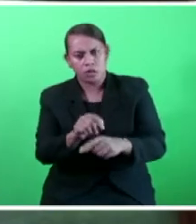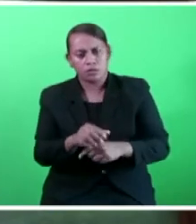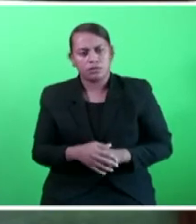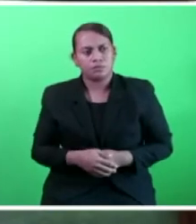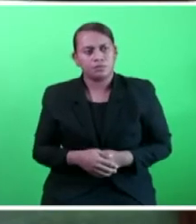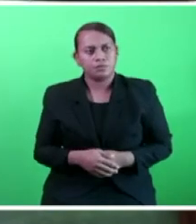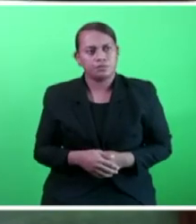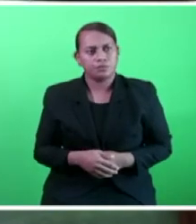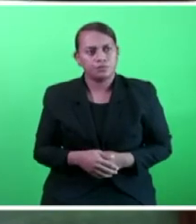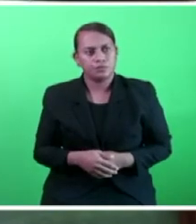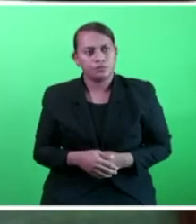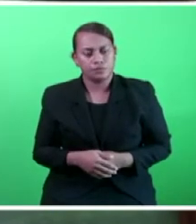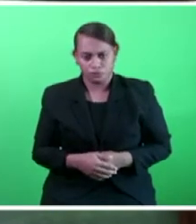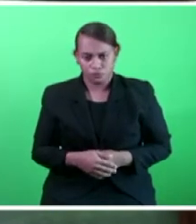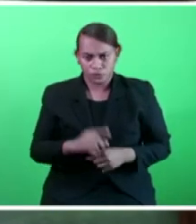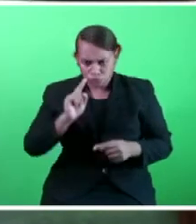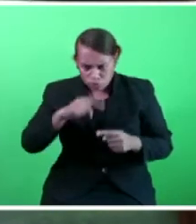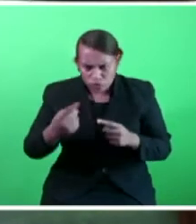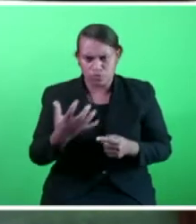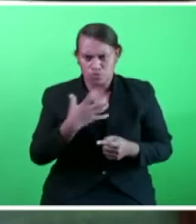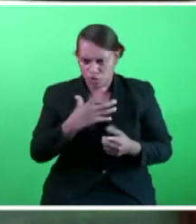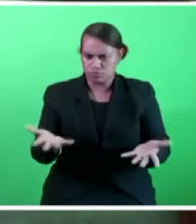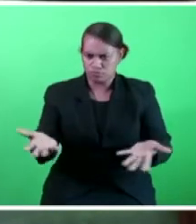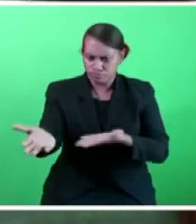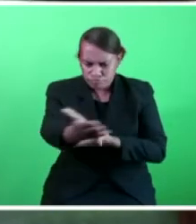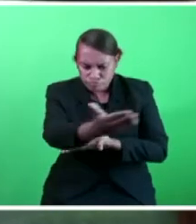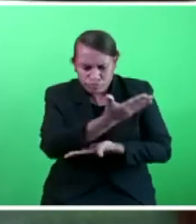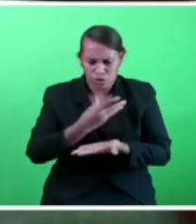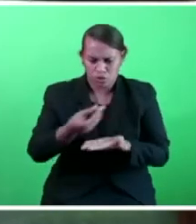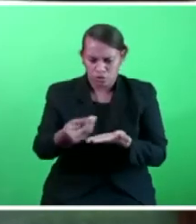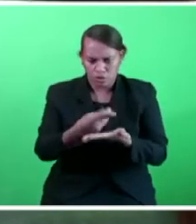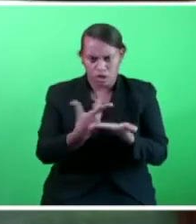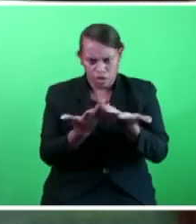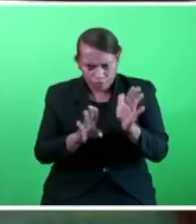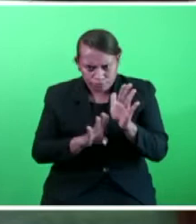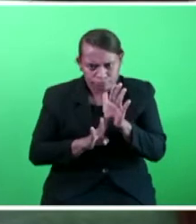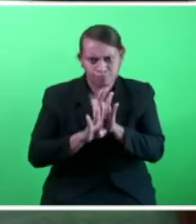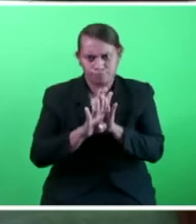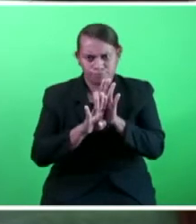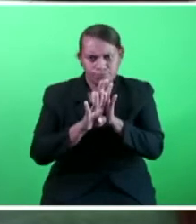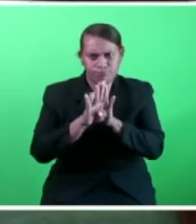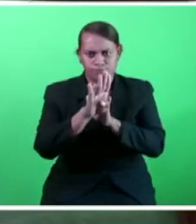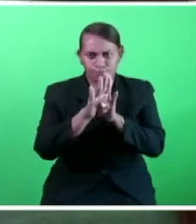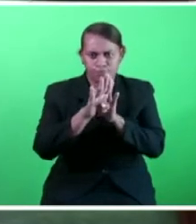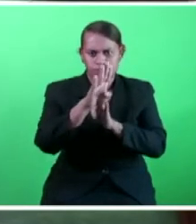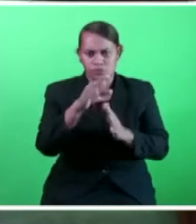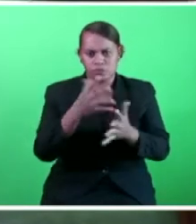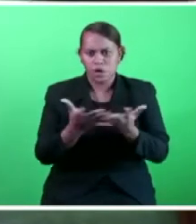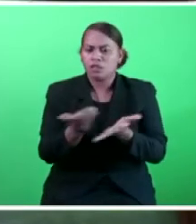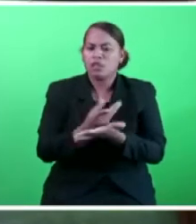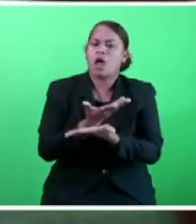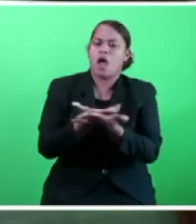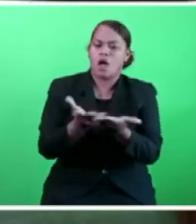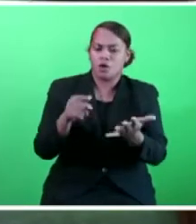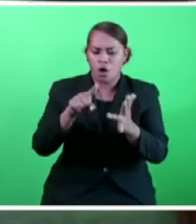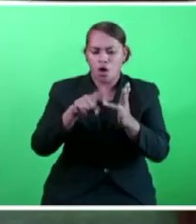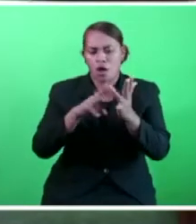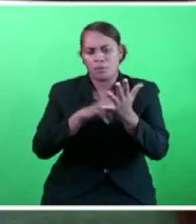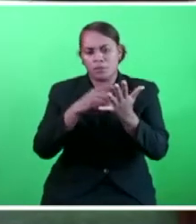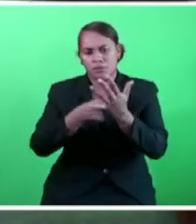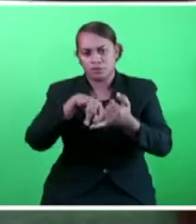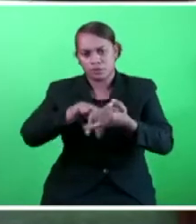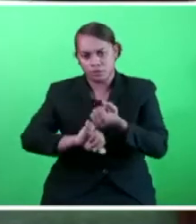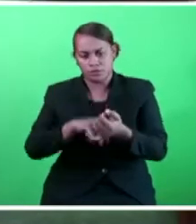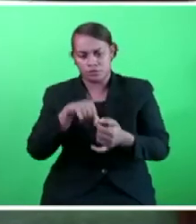further data for an analysis of impact and commenced a deeper probe into how well the principles of OMRS are being realized by ministries and